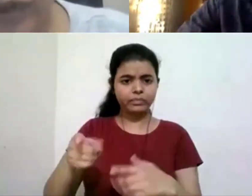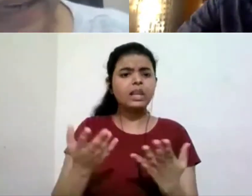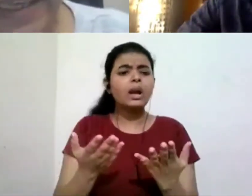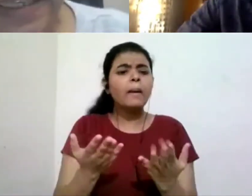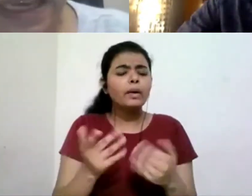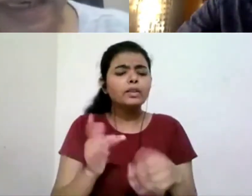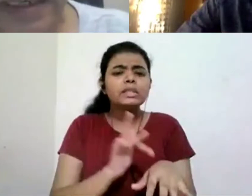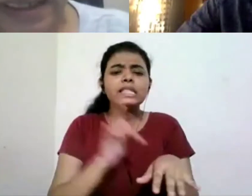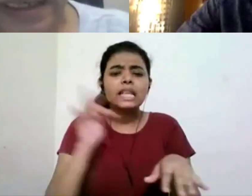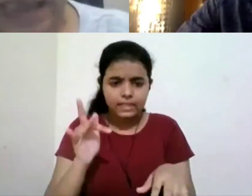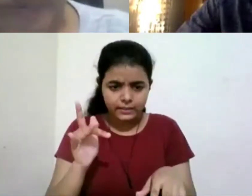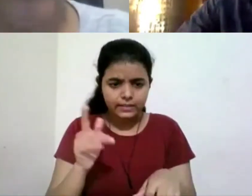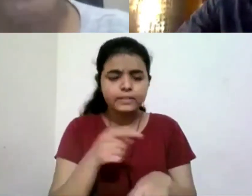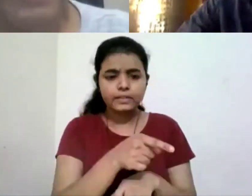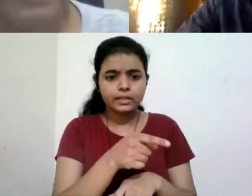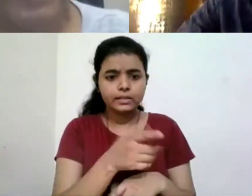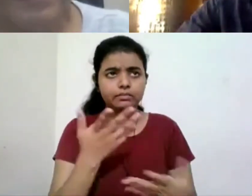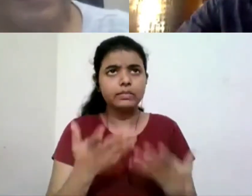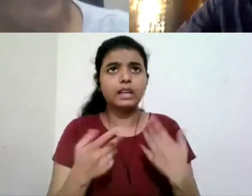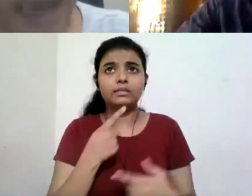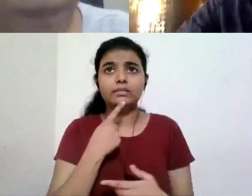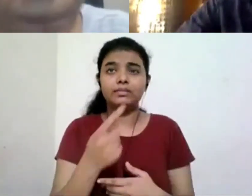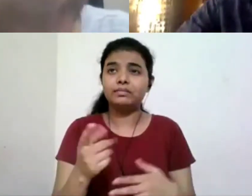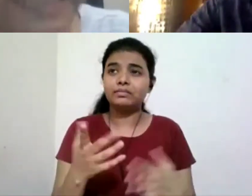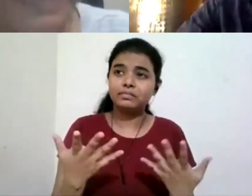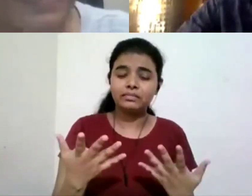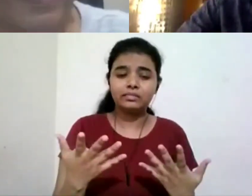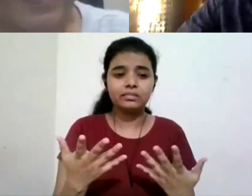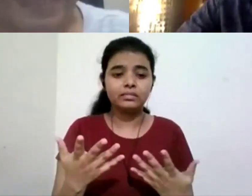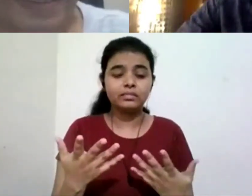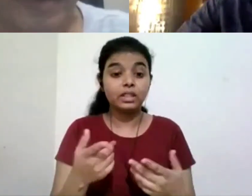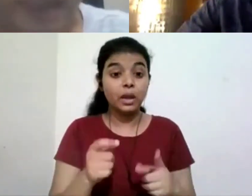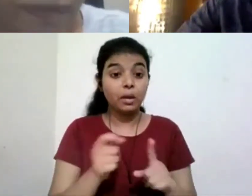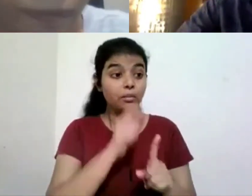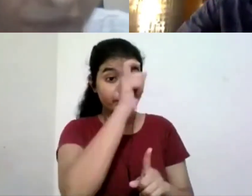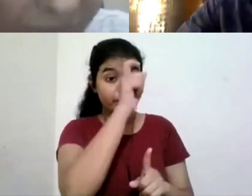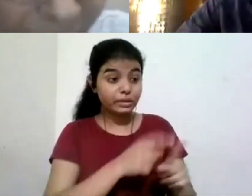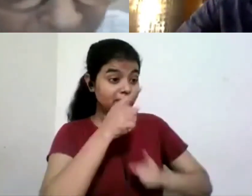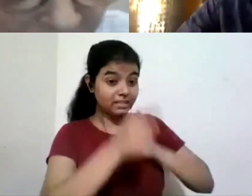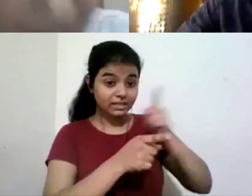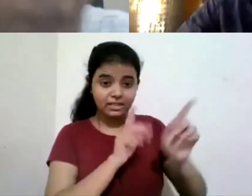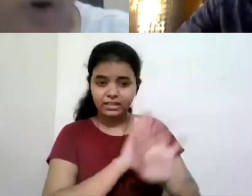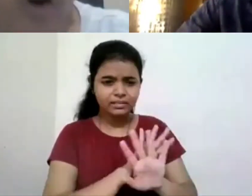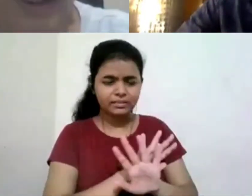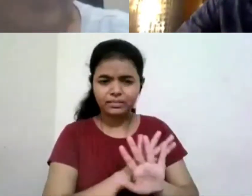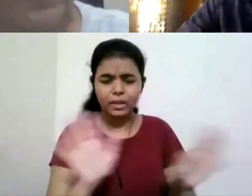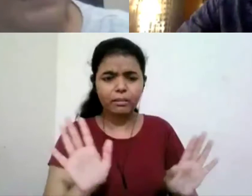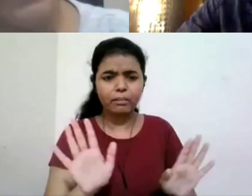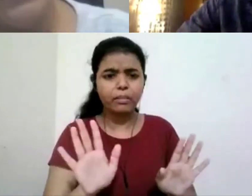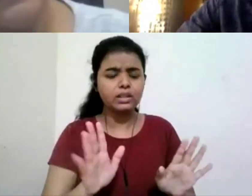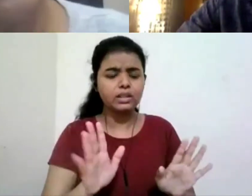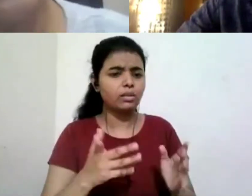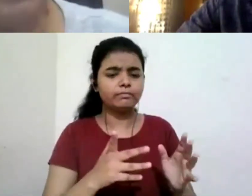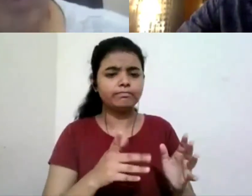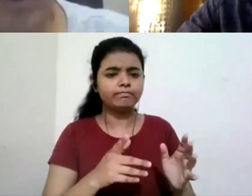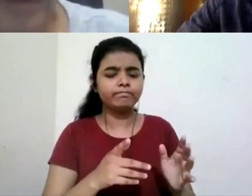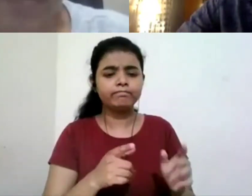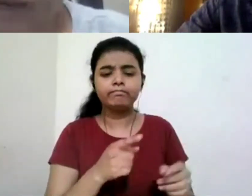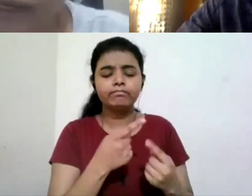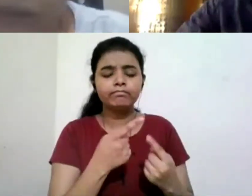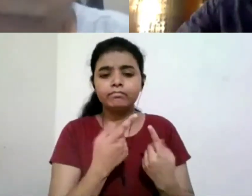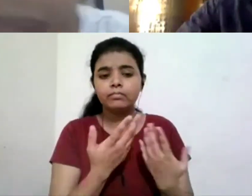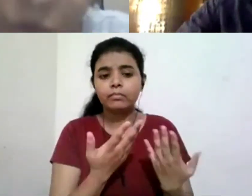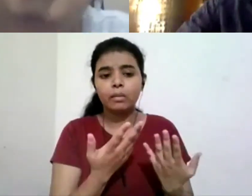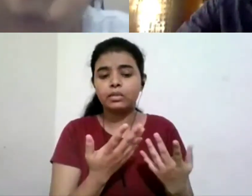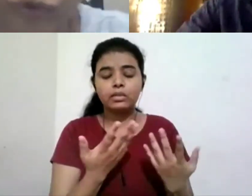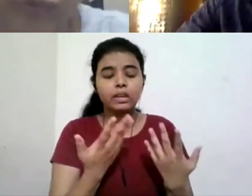sensitive to that extent, that I won't say that if they are personally criticized or some, if something is really hauled up, that nothing at all